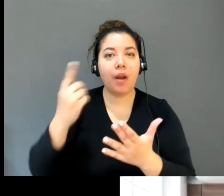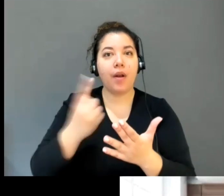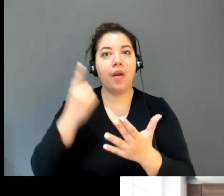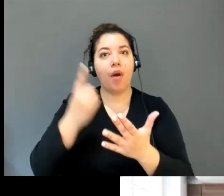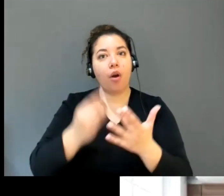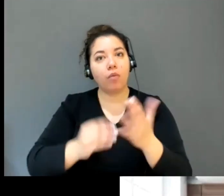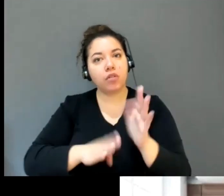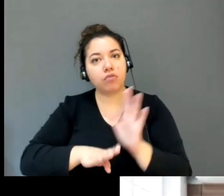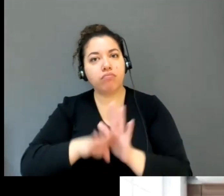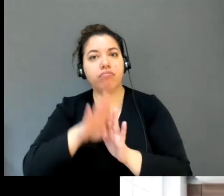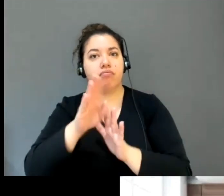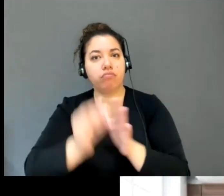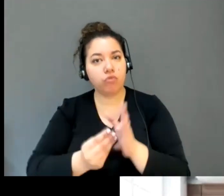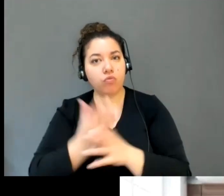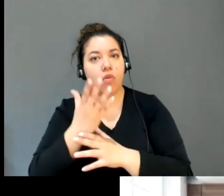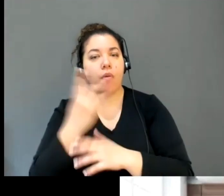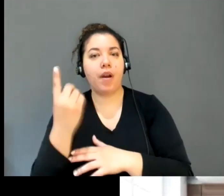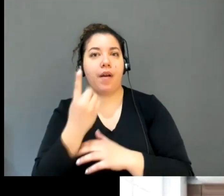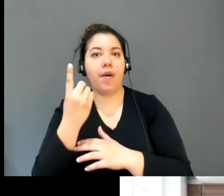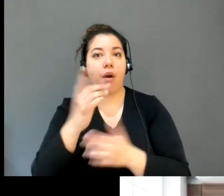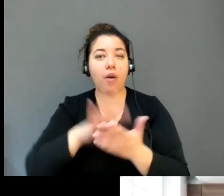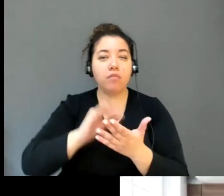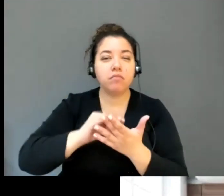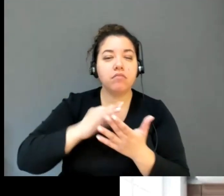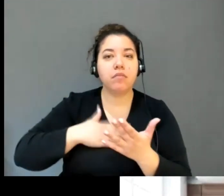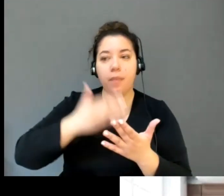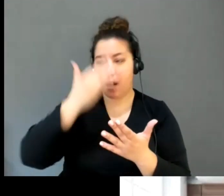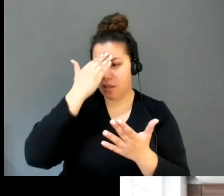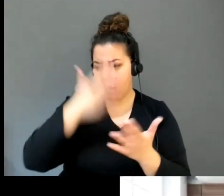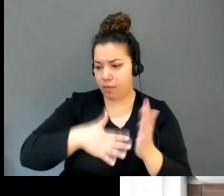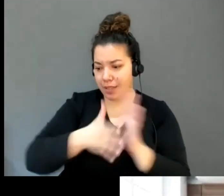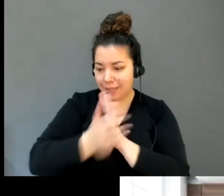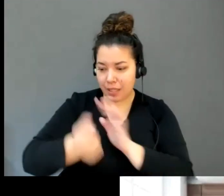expanding what I can do and what I know. So I